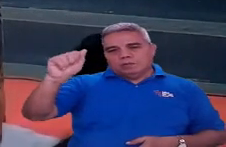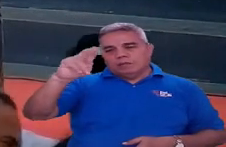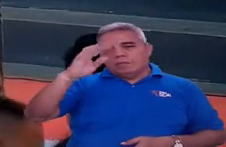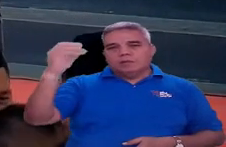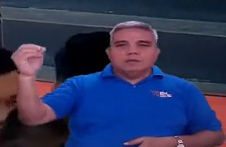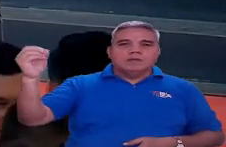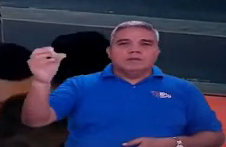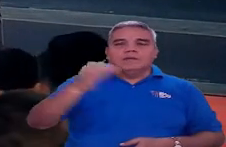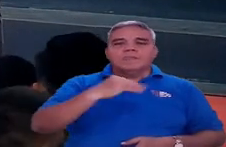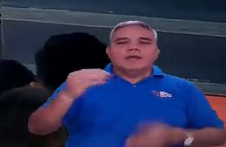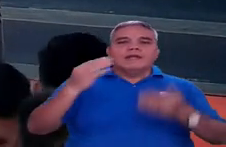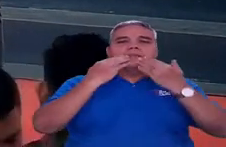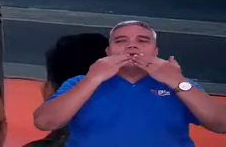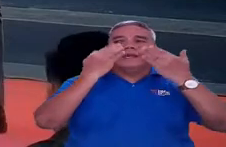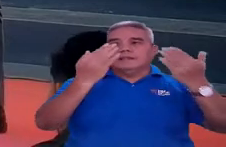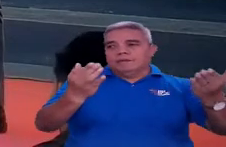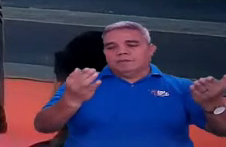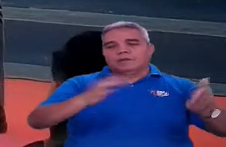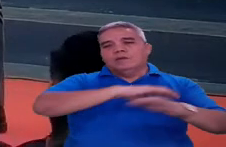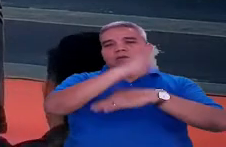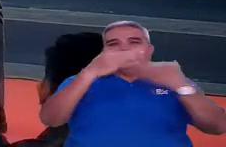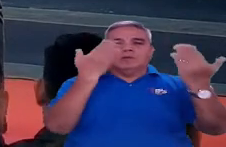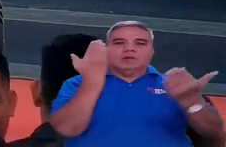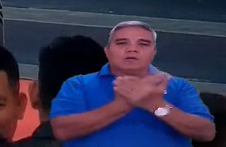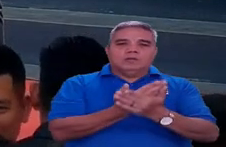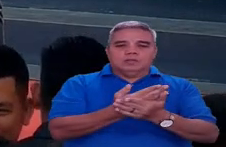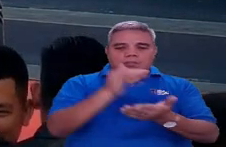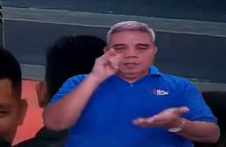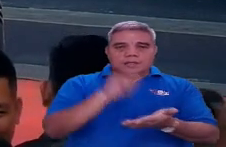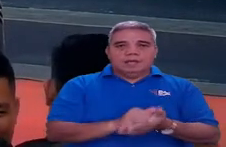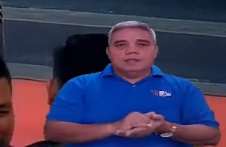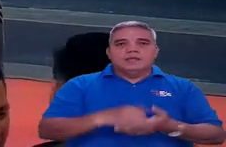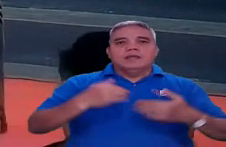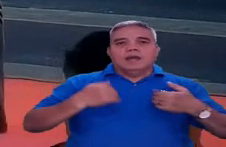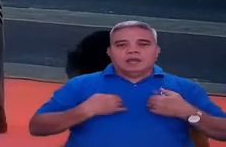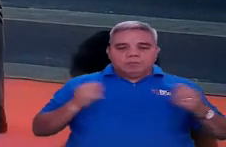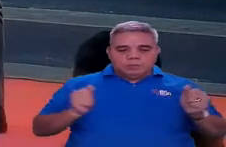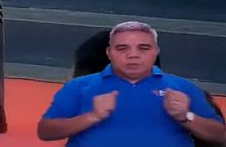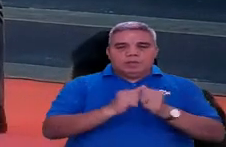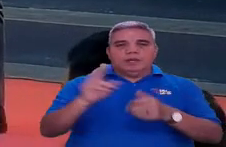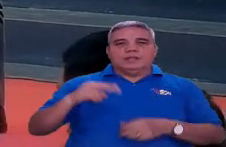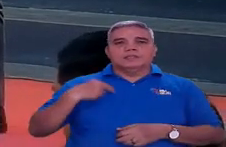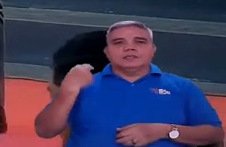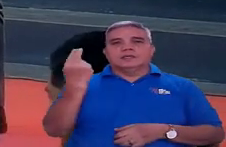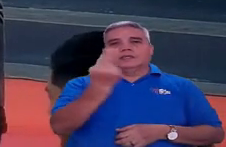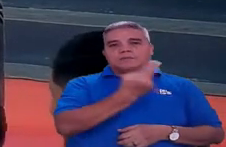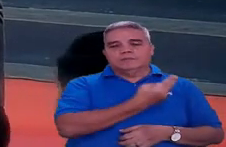Ribaton, and thank them for all those that have joined us,